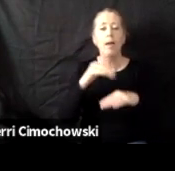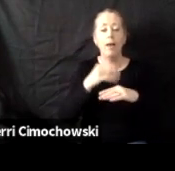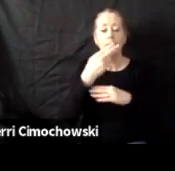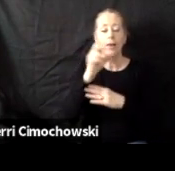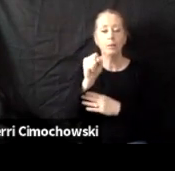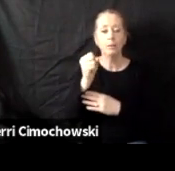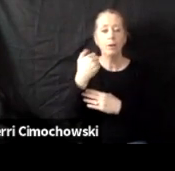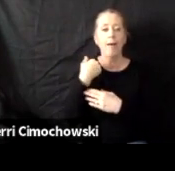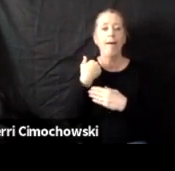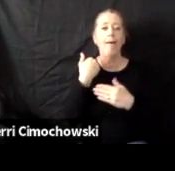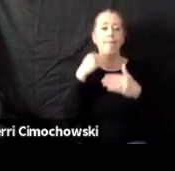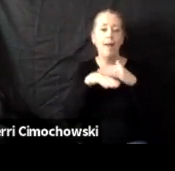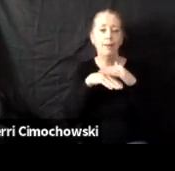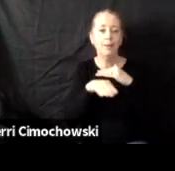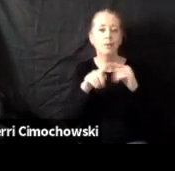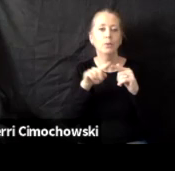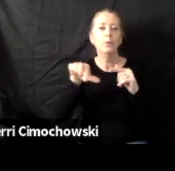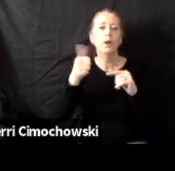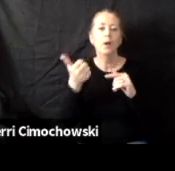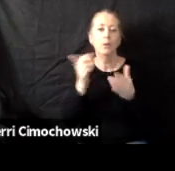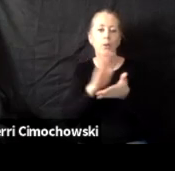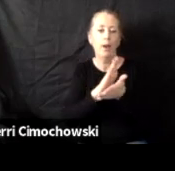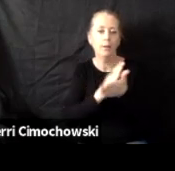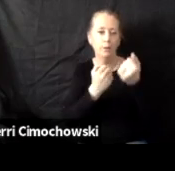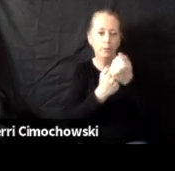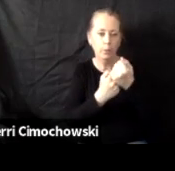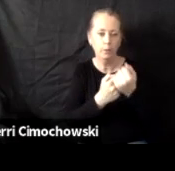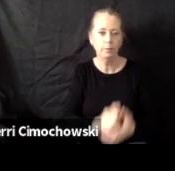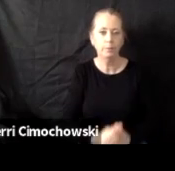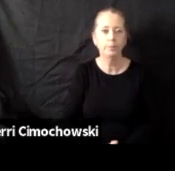have access to similar academic supports.